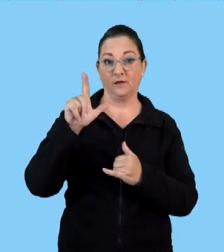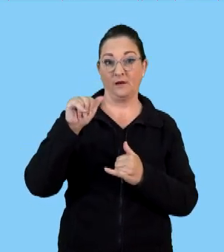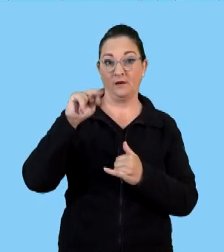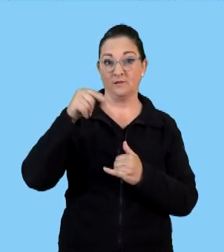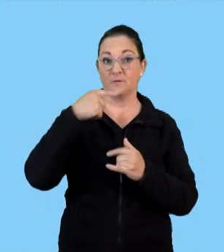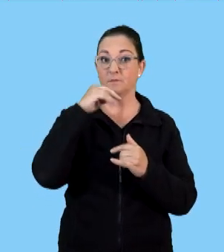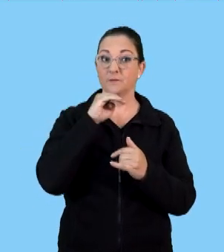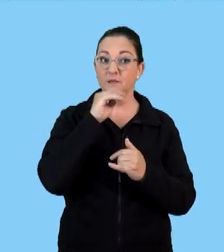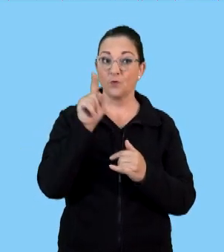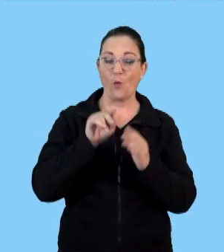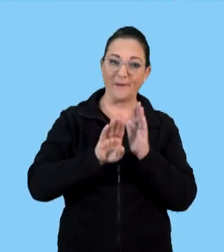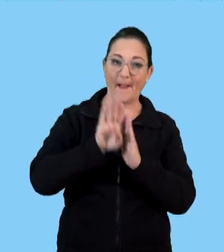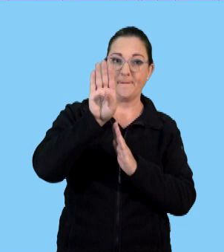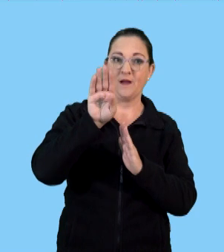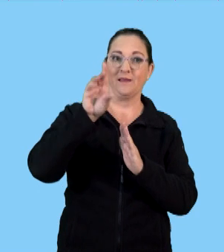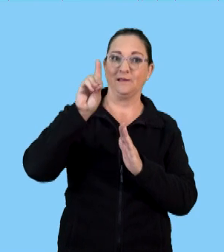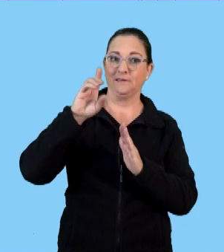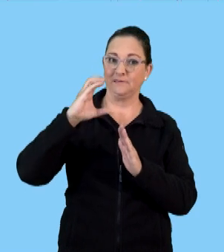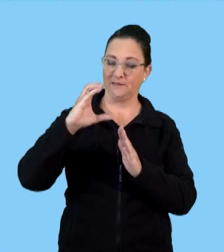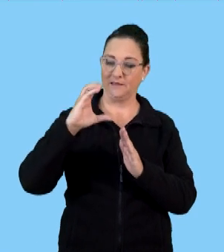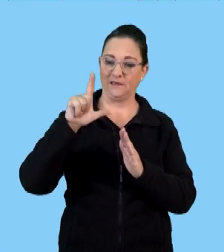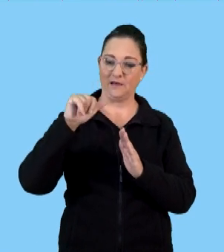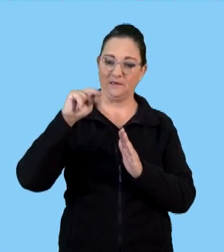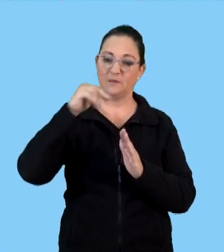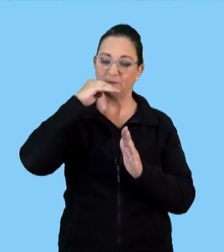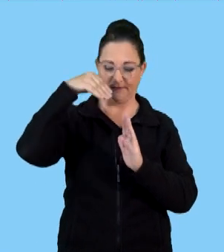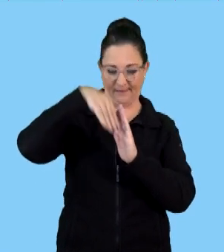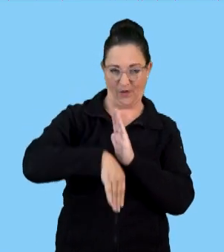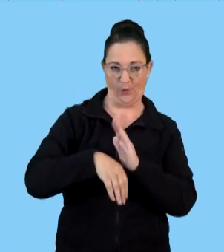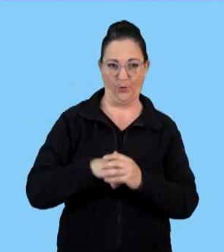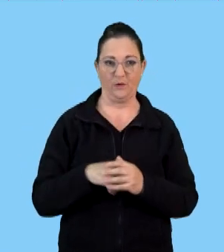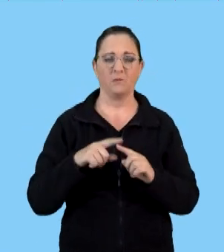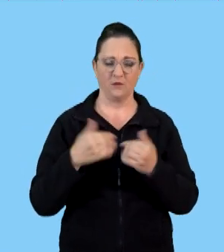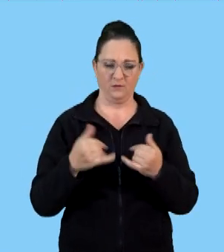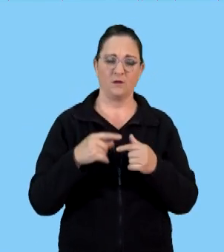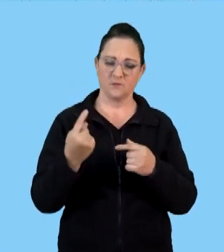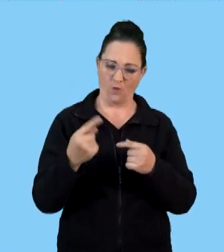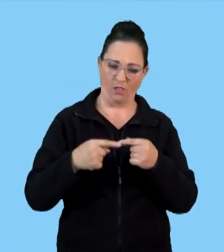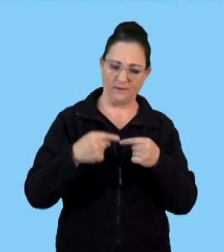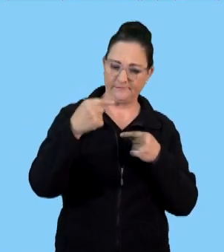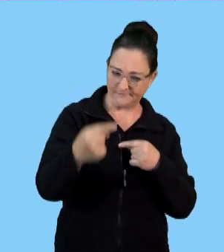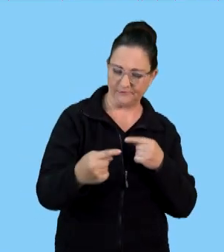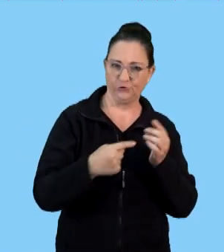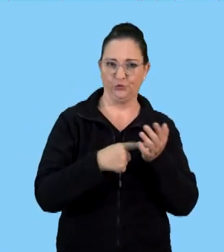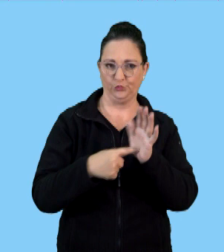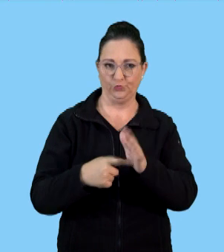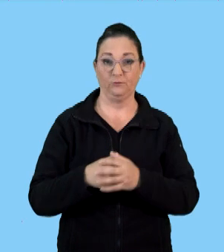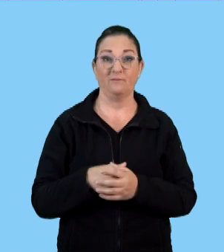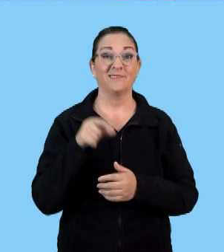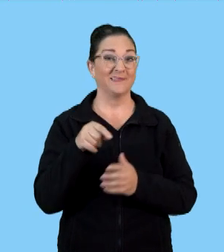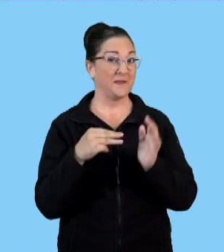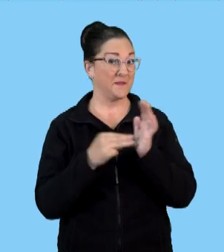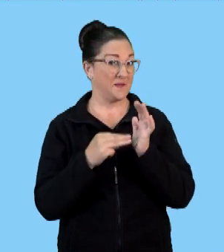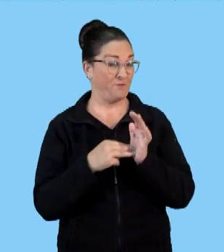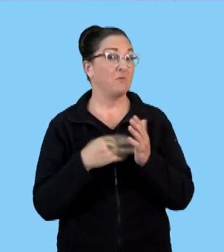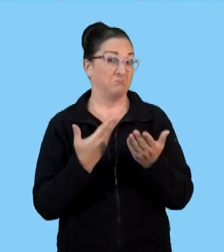uphills, and then declines refer to your downhills. And distances may also be shown on your elevation map. Then this